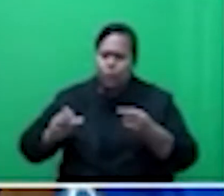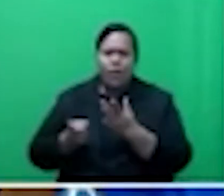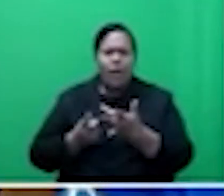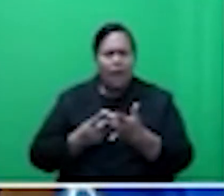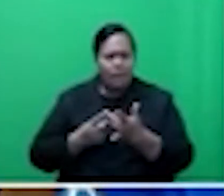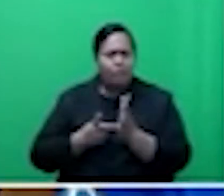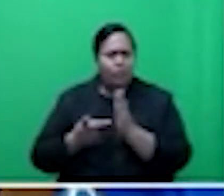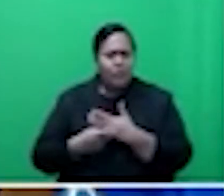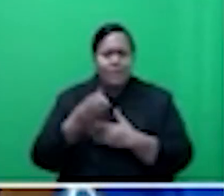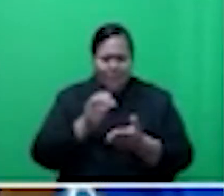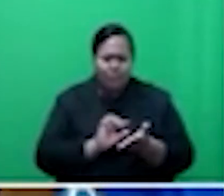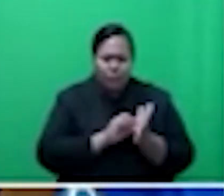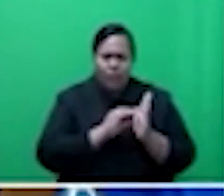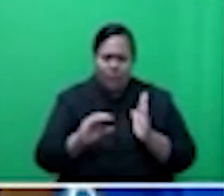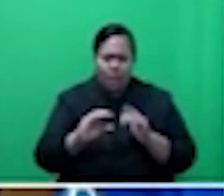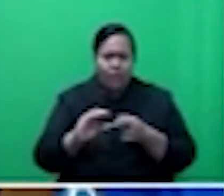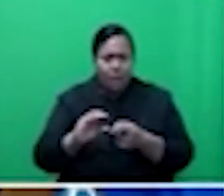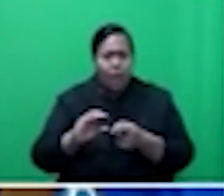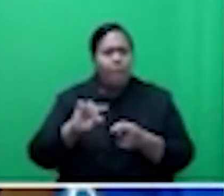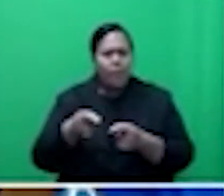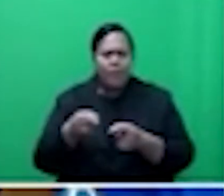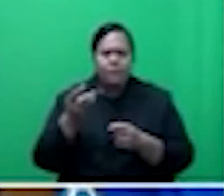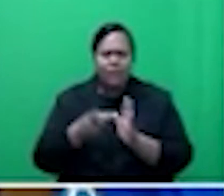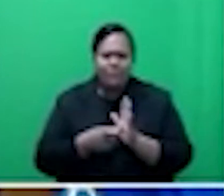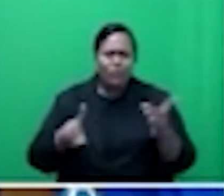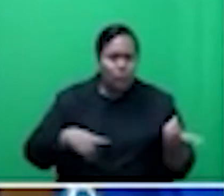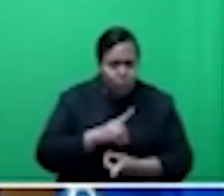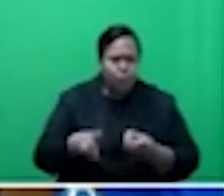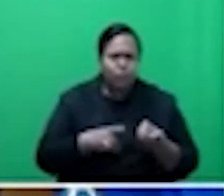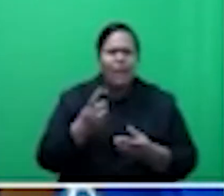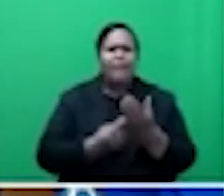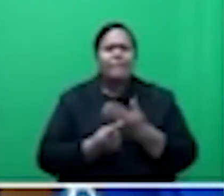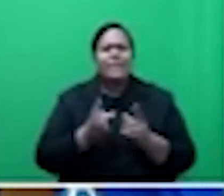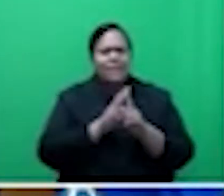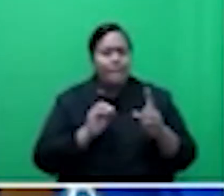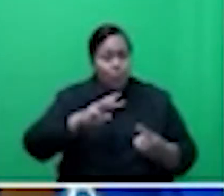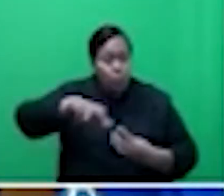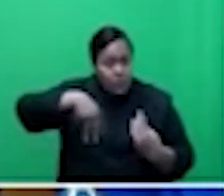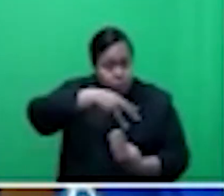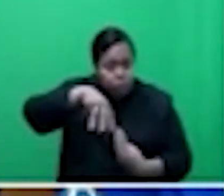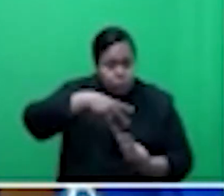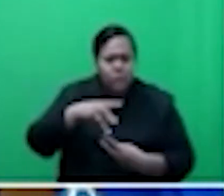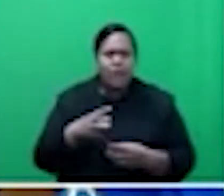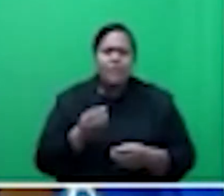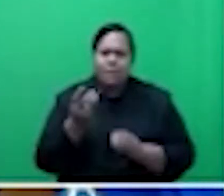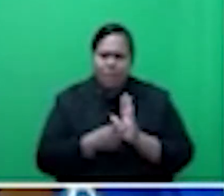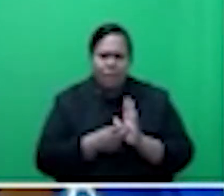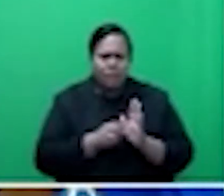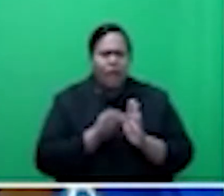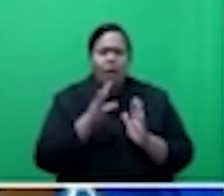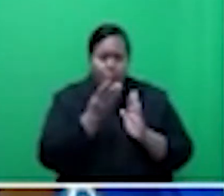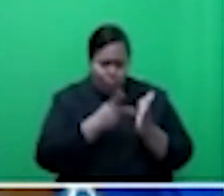and sometimes when we have a massive thing like a tropical cyclone Winston, sometimes funds have to be taken out of projects that